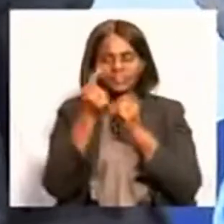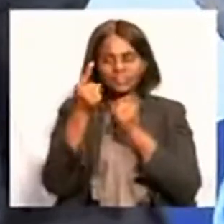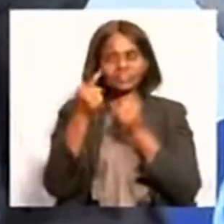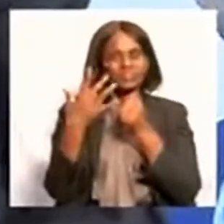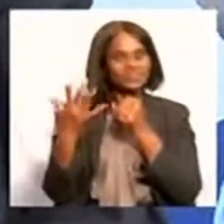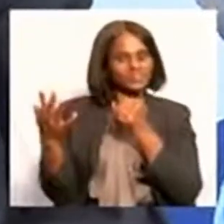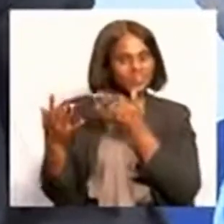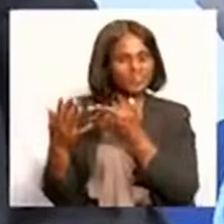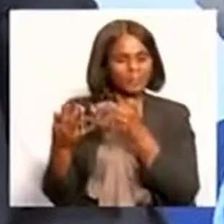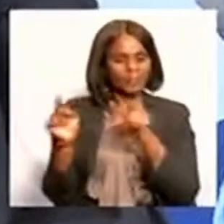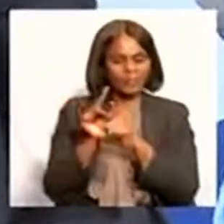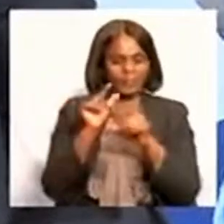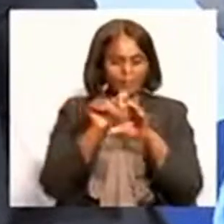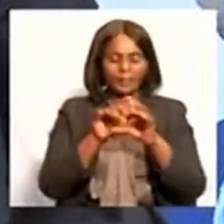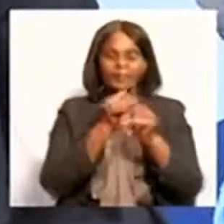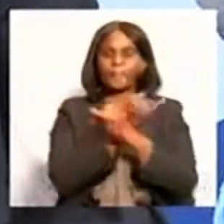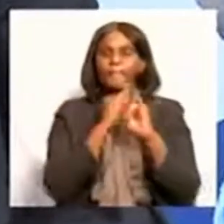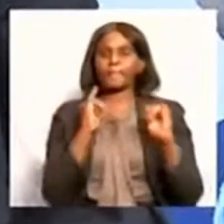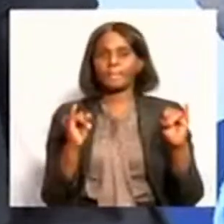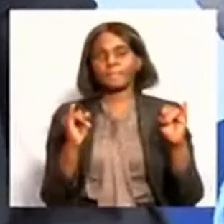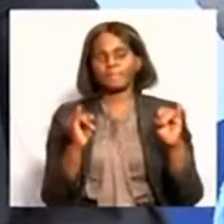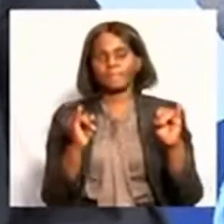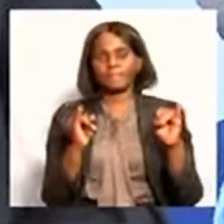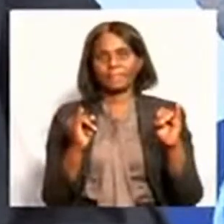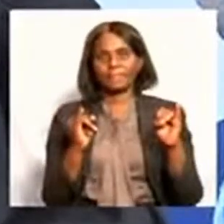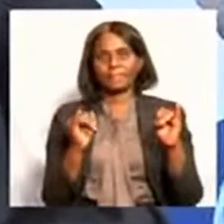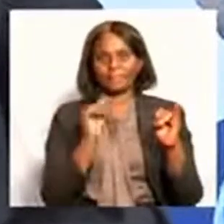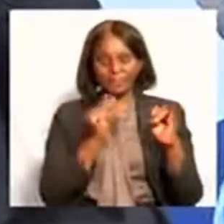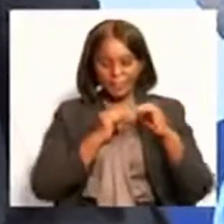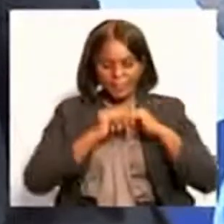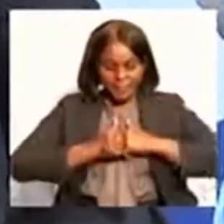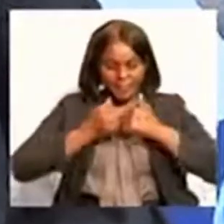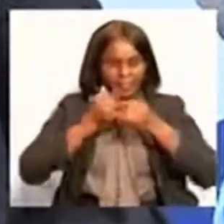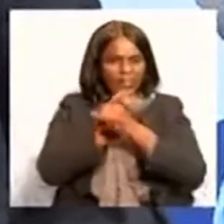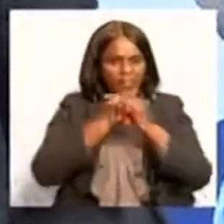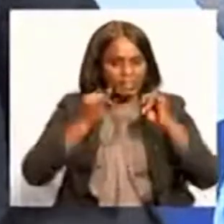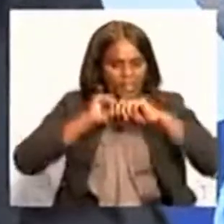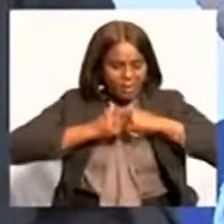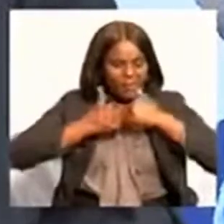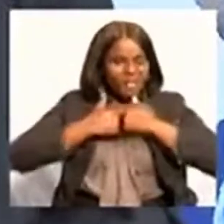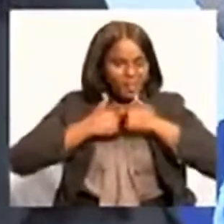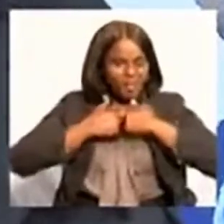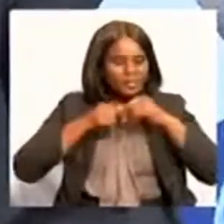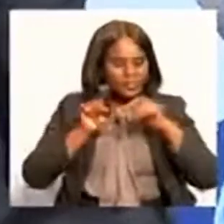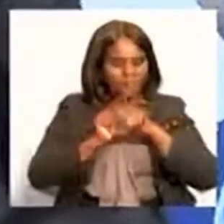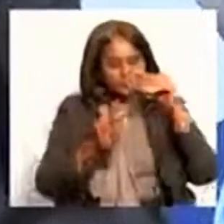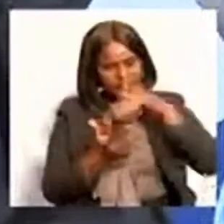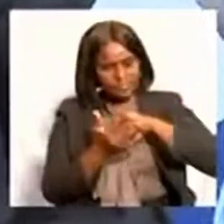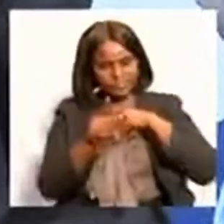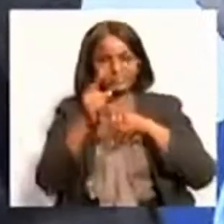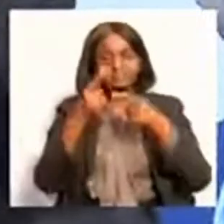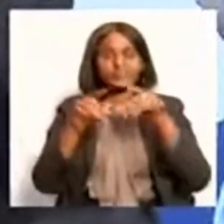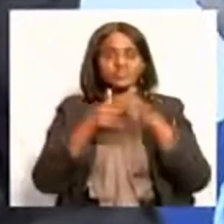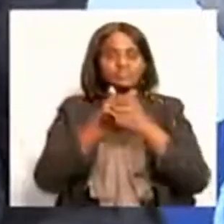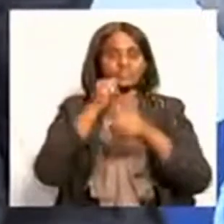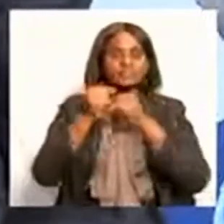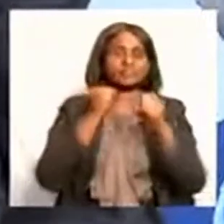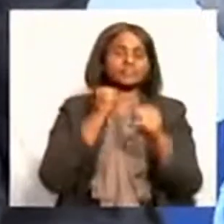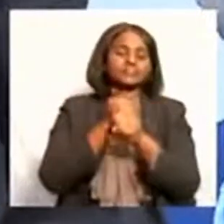domains is independence, where we are measured, are we independent? Then, and this is done